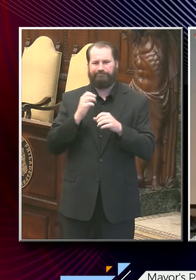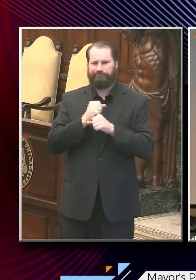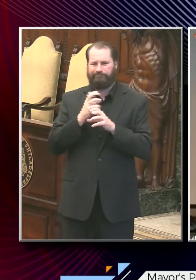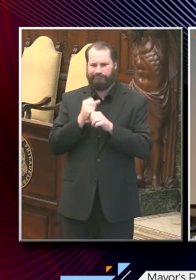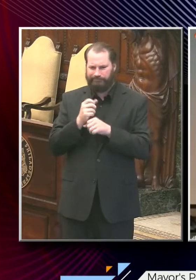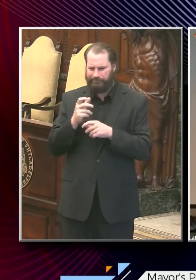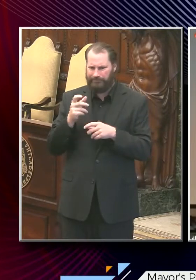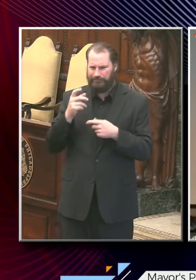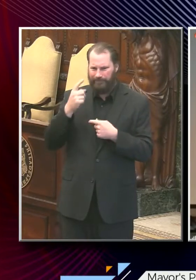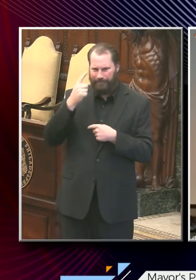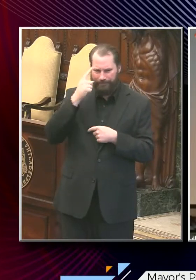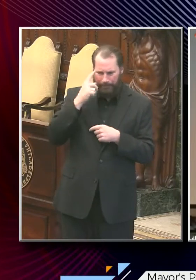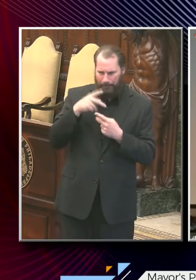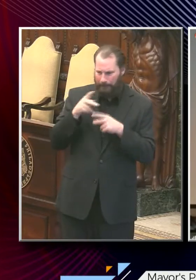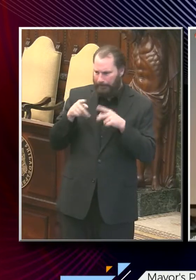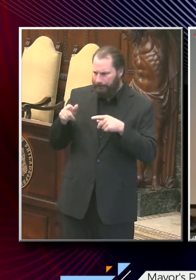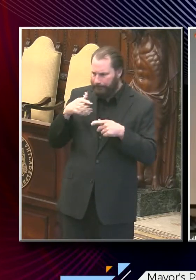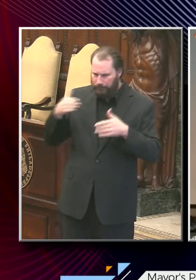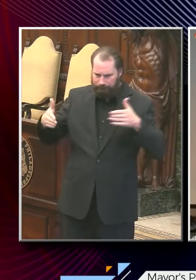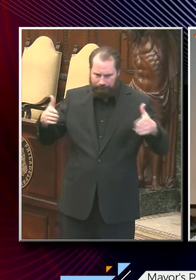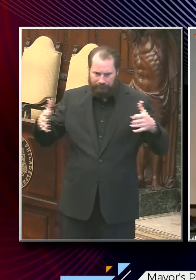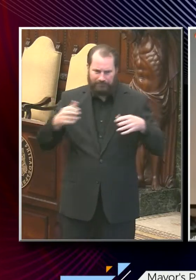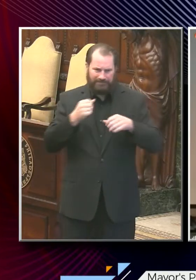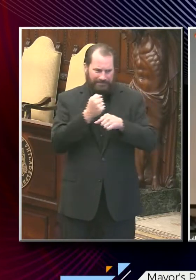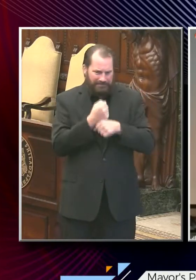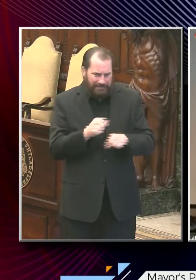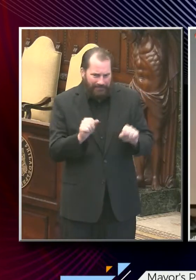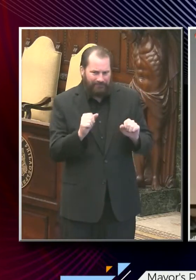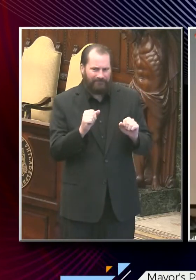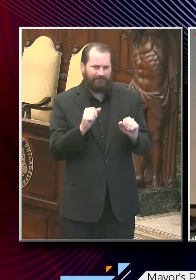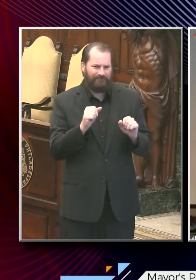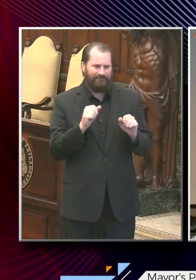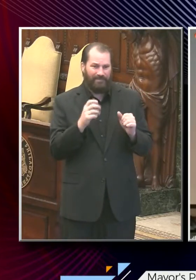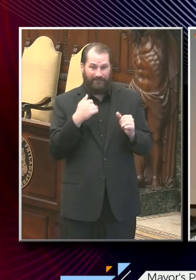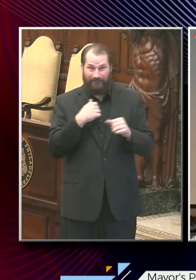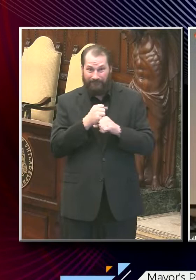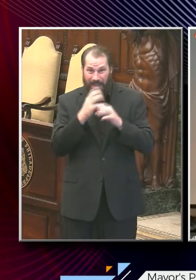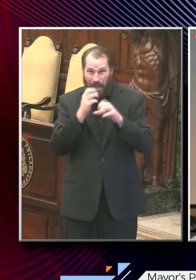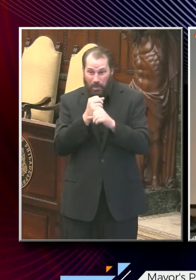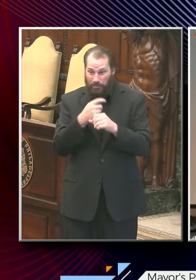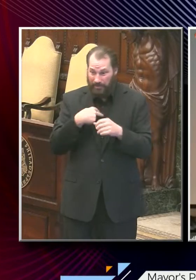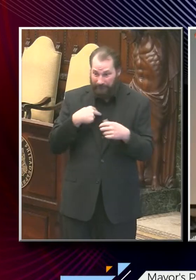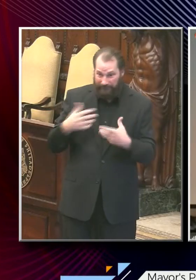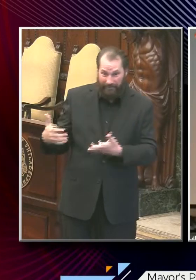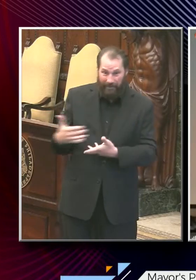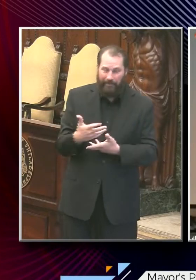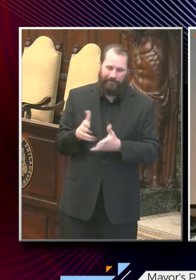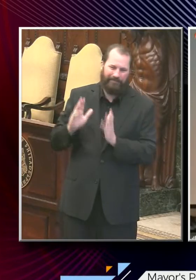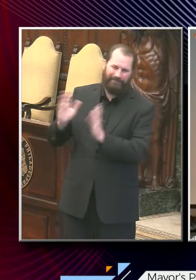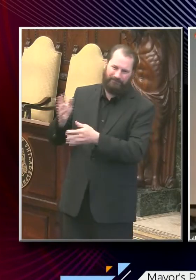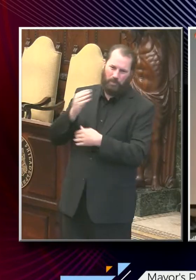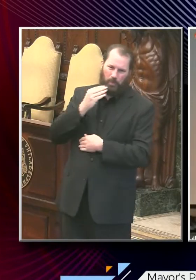the fireworks at home. Now I'll turn it over to Dr. Farley for today's COVID-19 update.